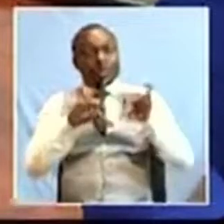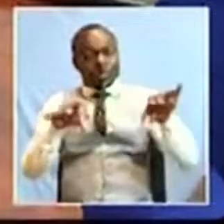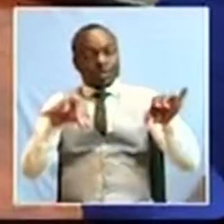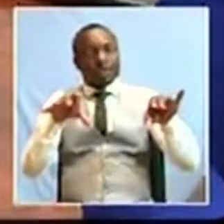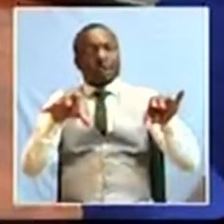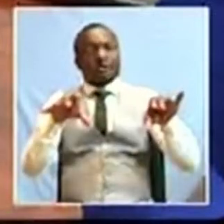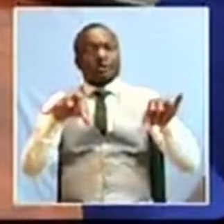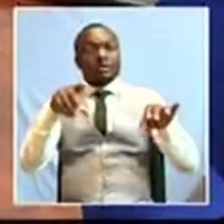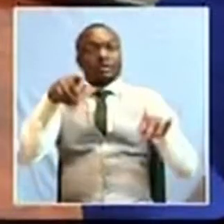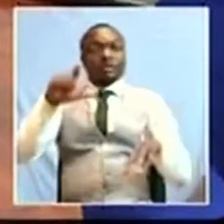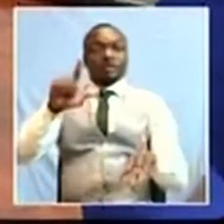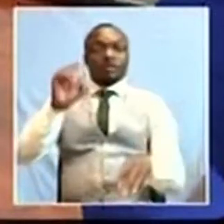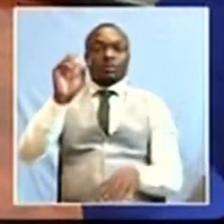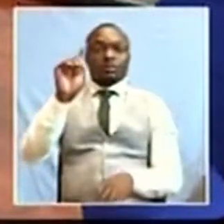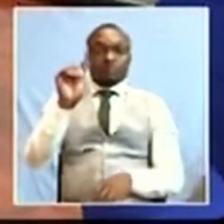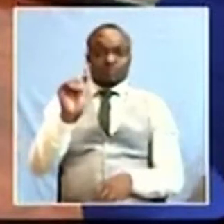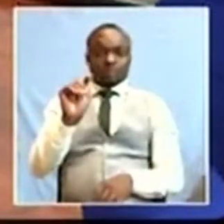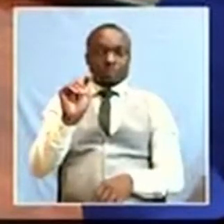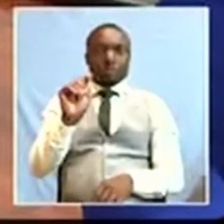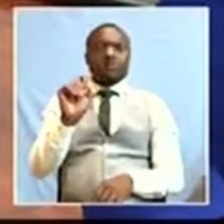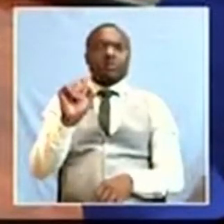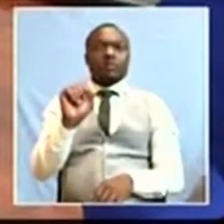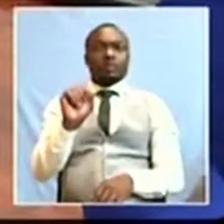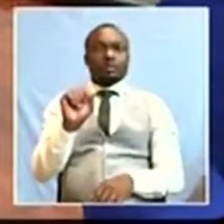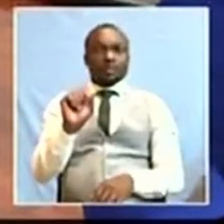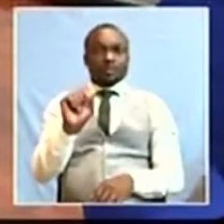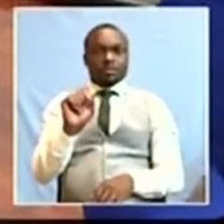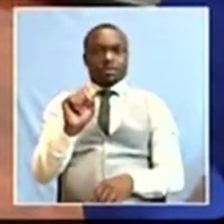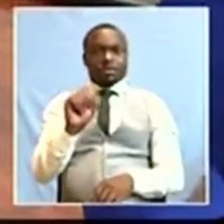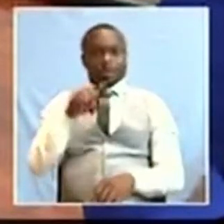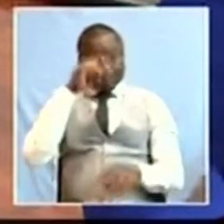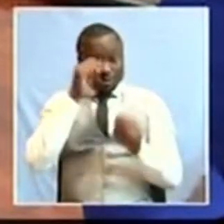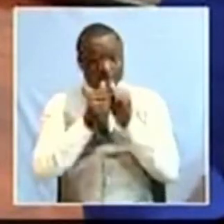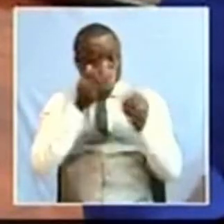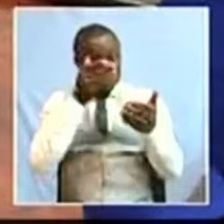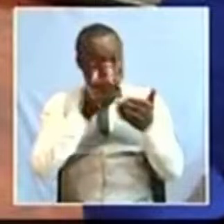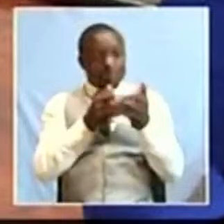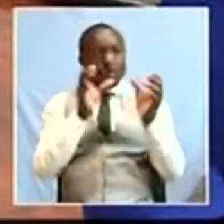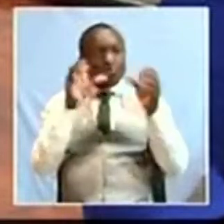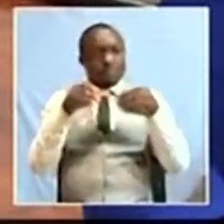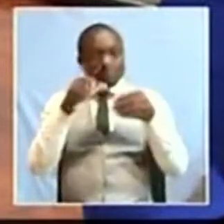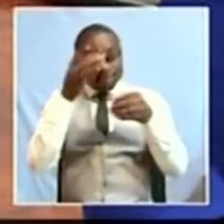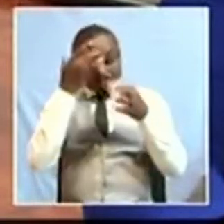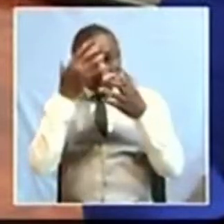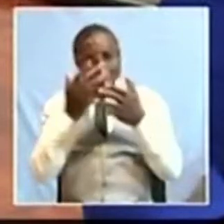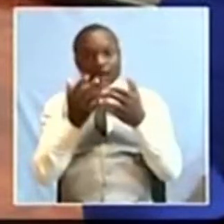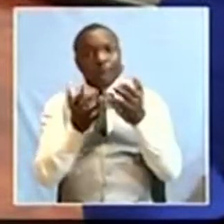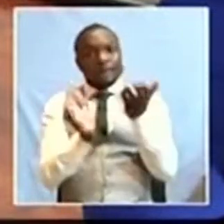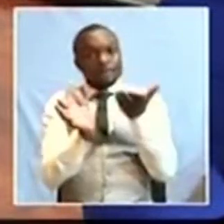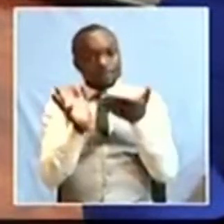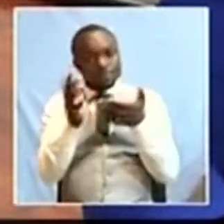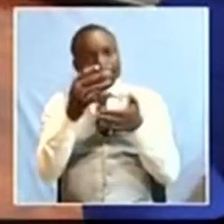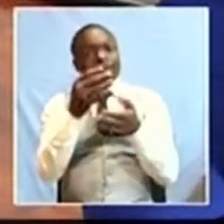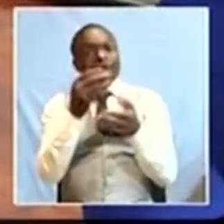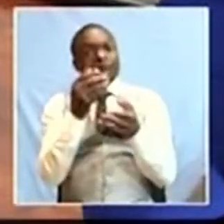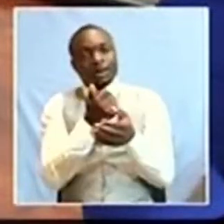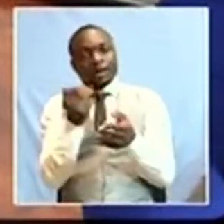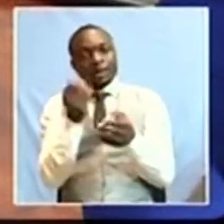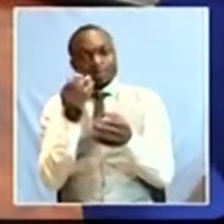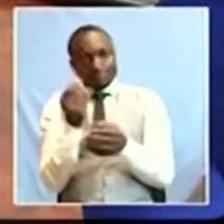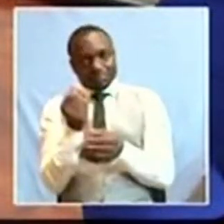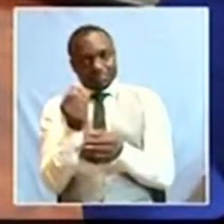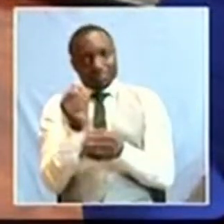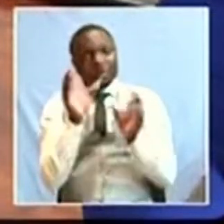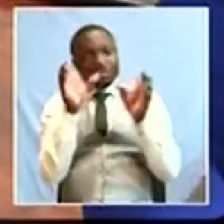a result of these developments, the council is expected to raise additional revenue that